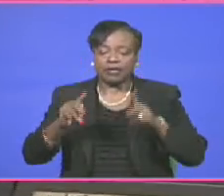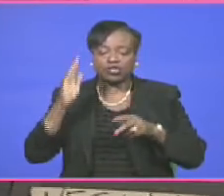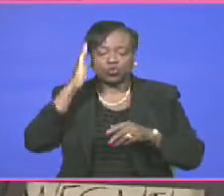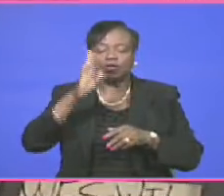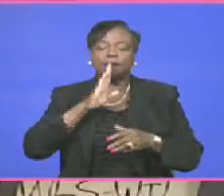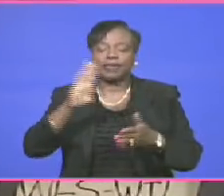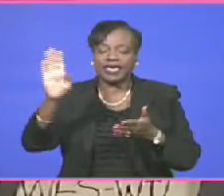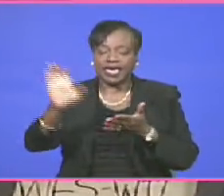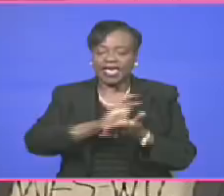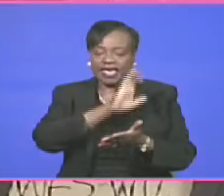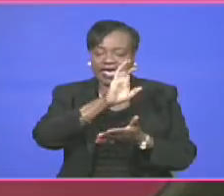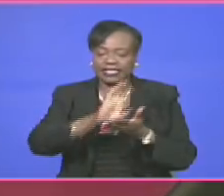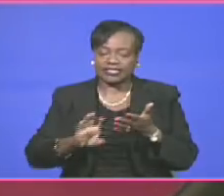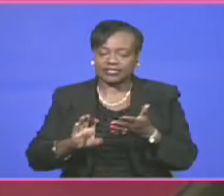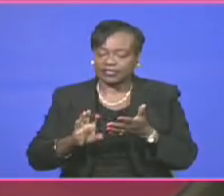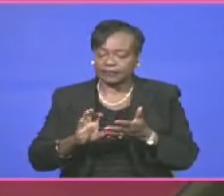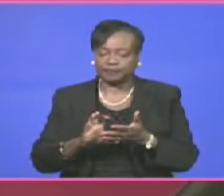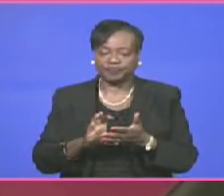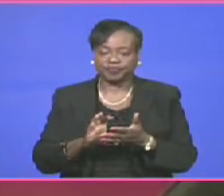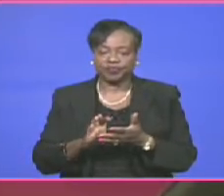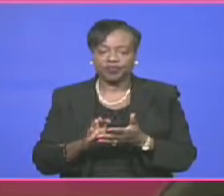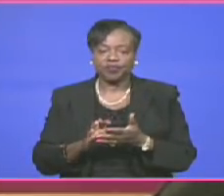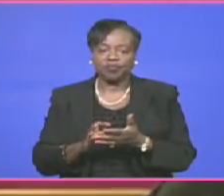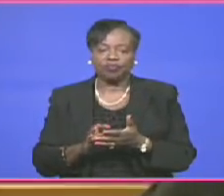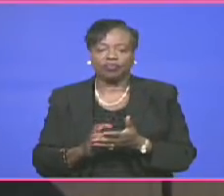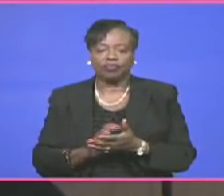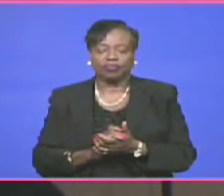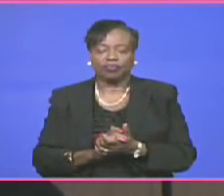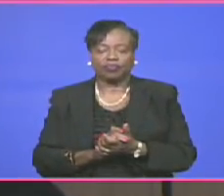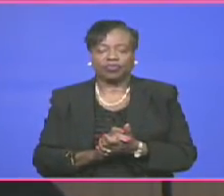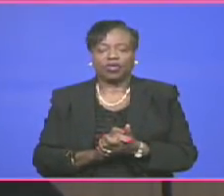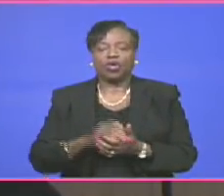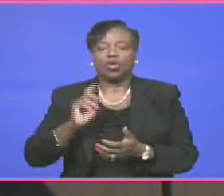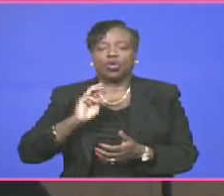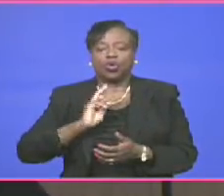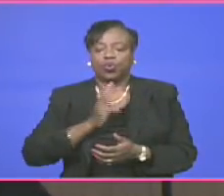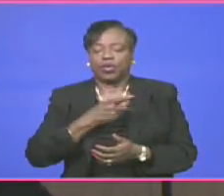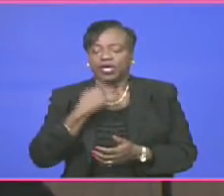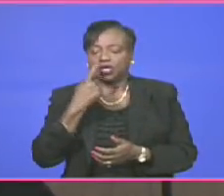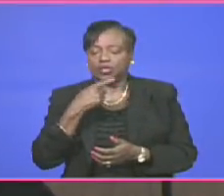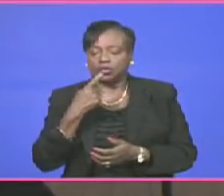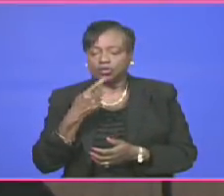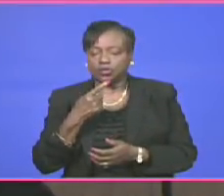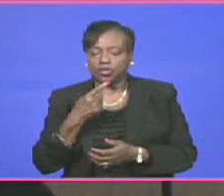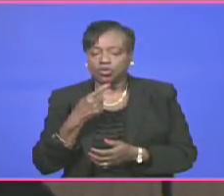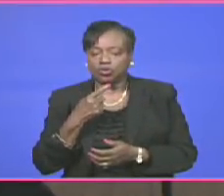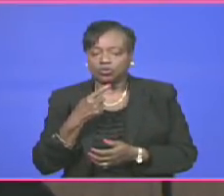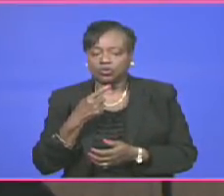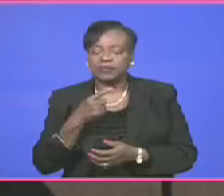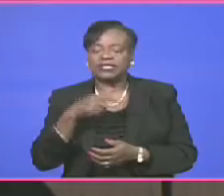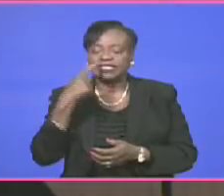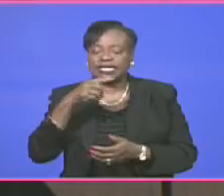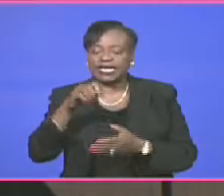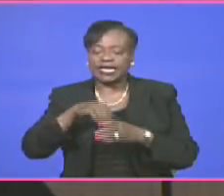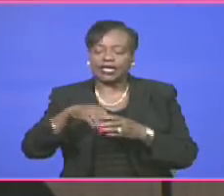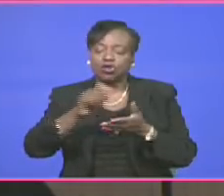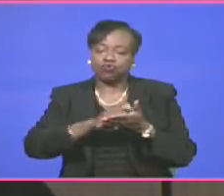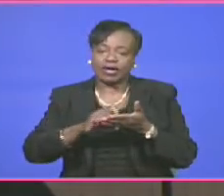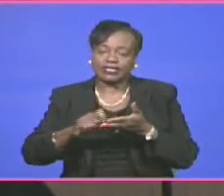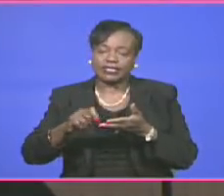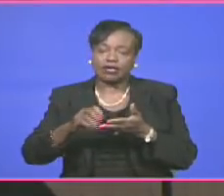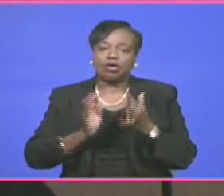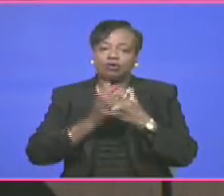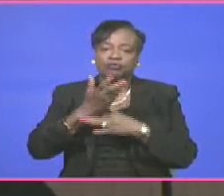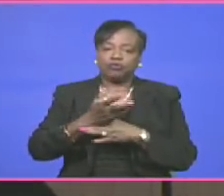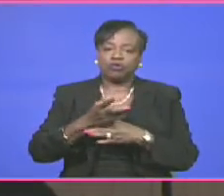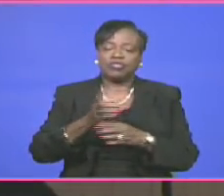says they'll also suffer the consequences of non-compliance. Be told or will be sent in writing that through the director